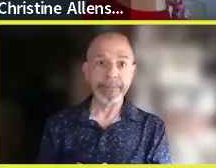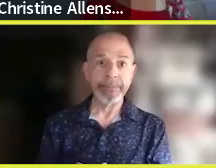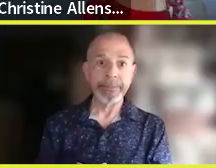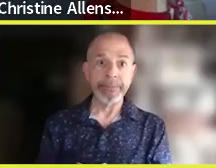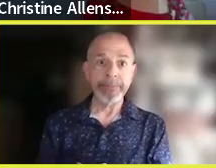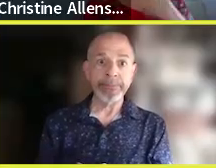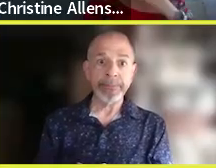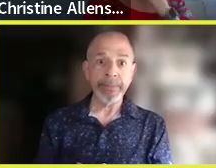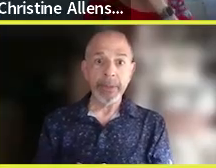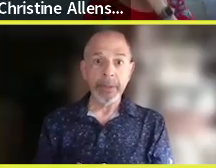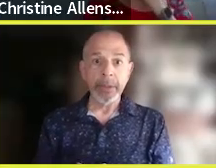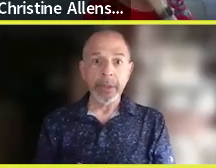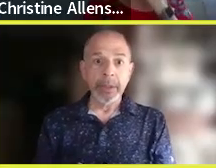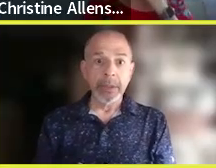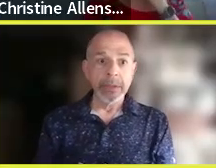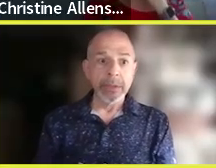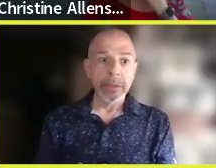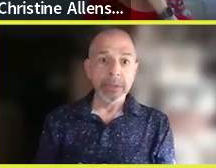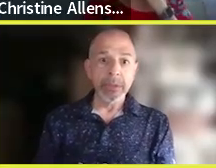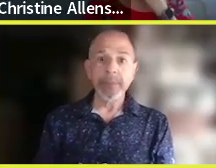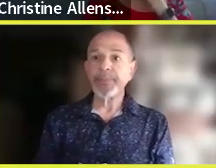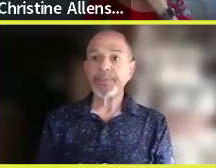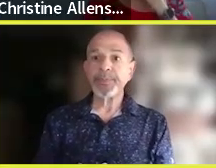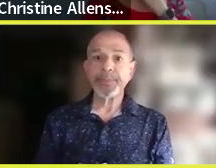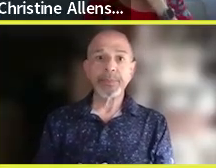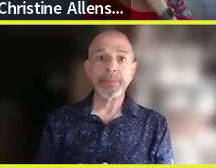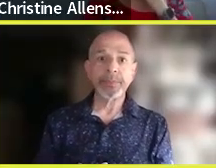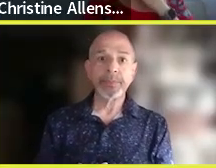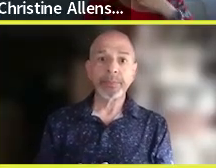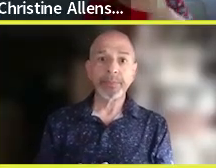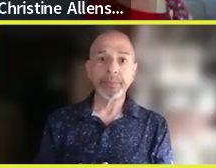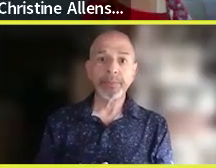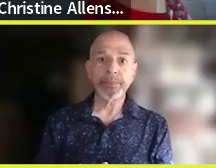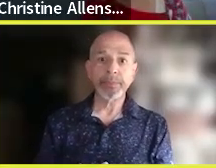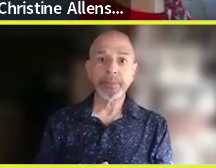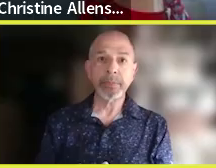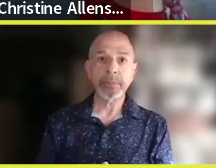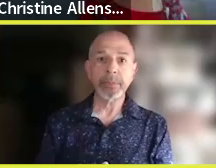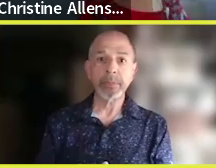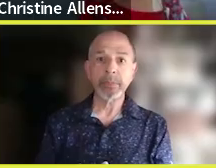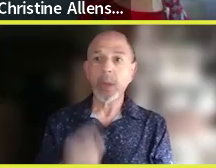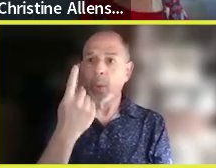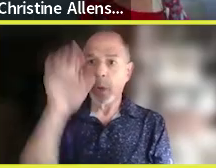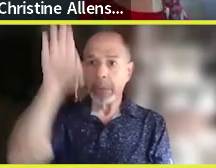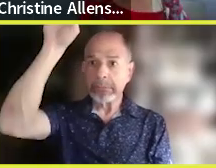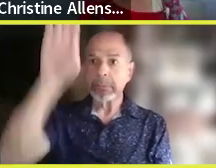Matt Pierce's hand is up. Hi, Matt